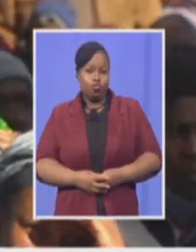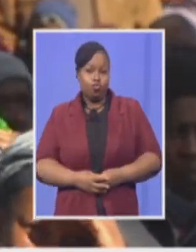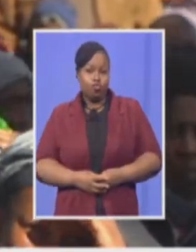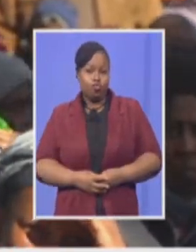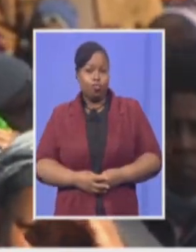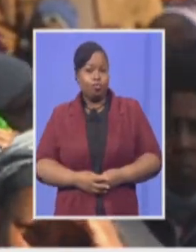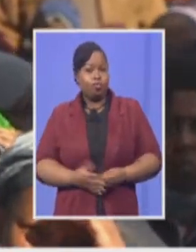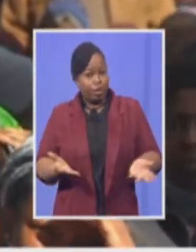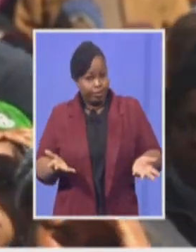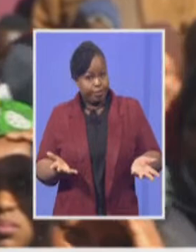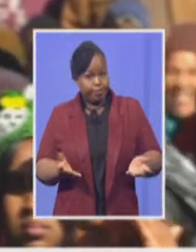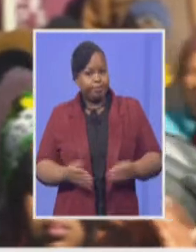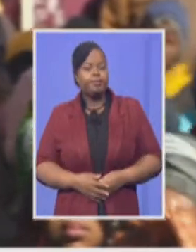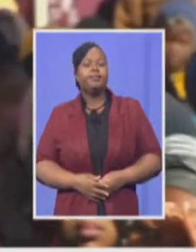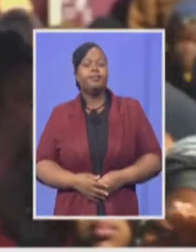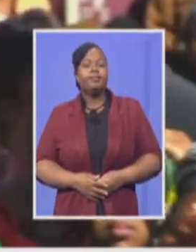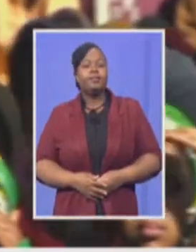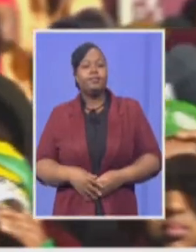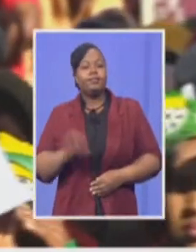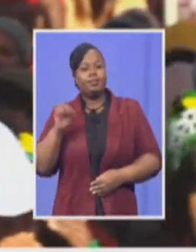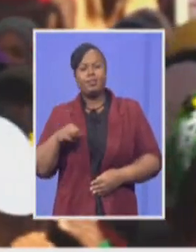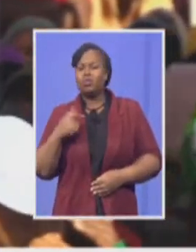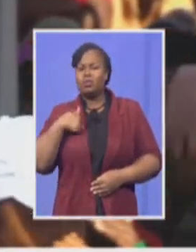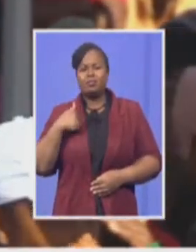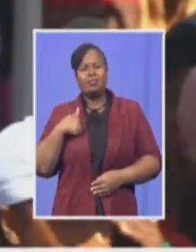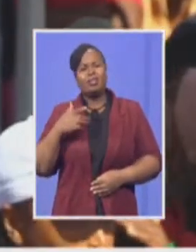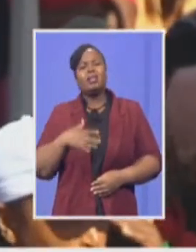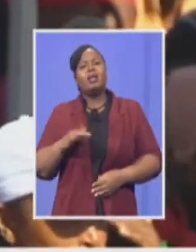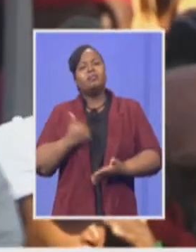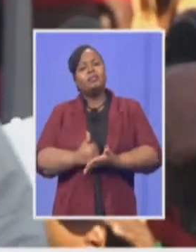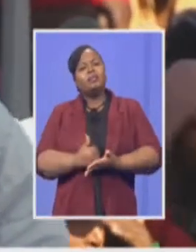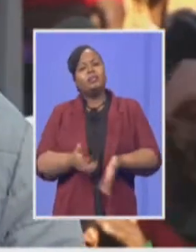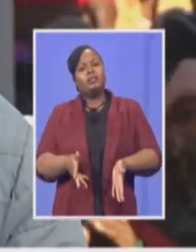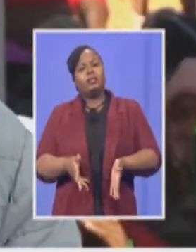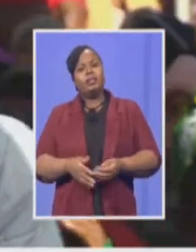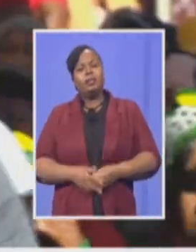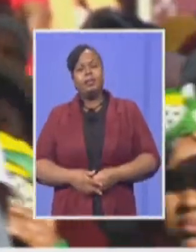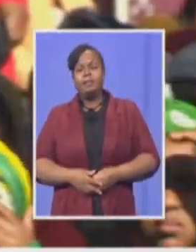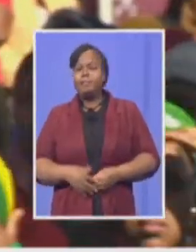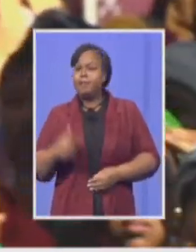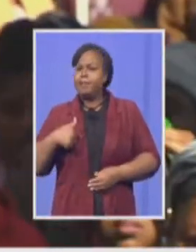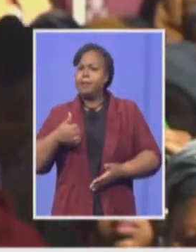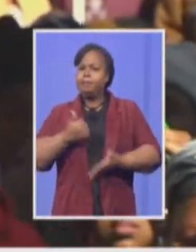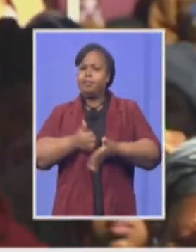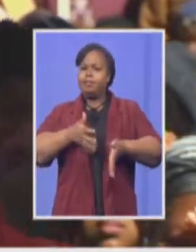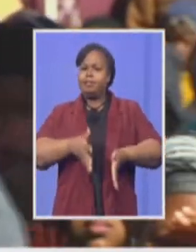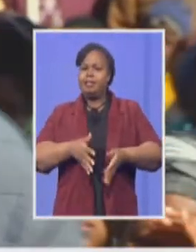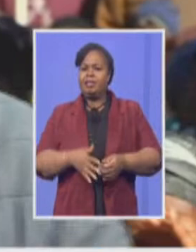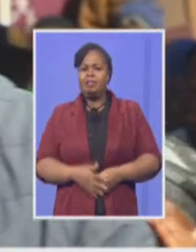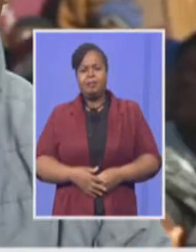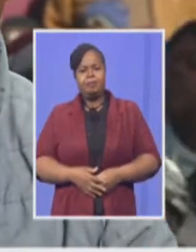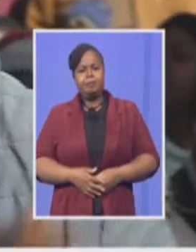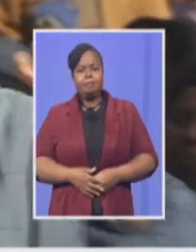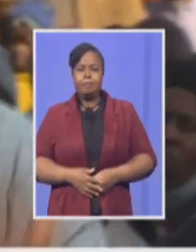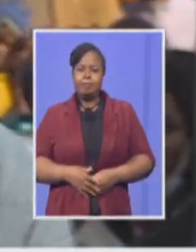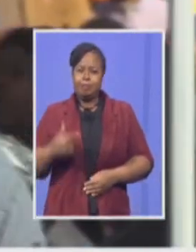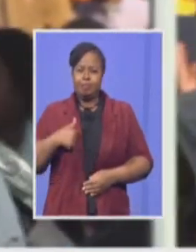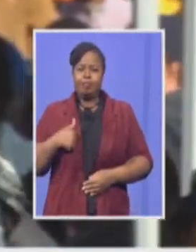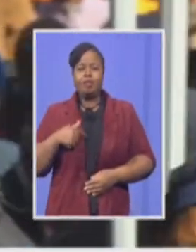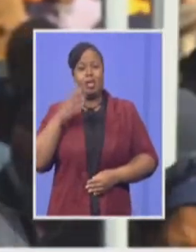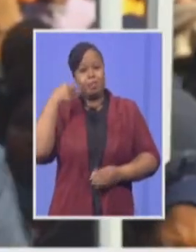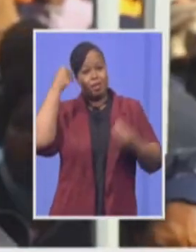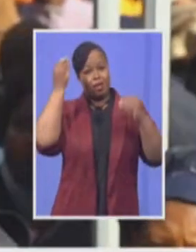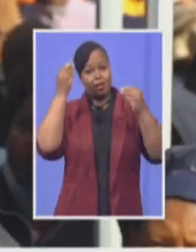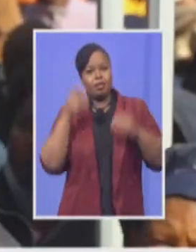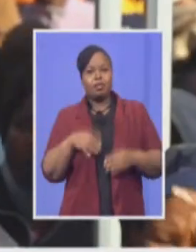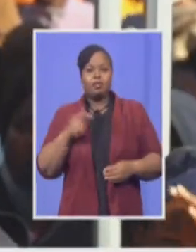right? So I'm sitting here. I'm standing here as an adult